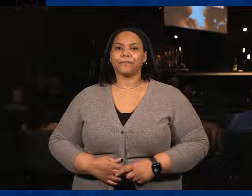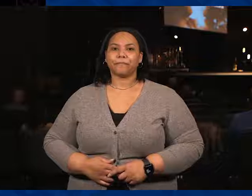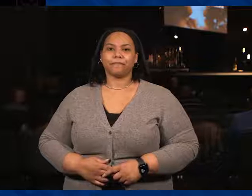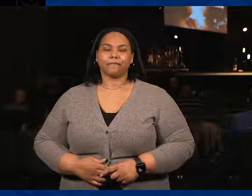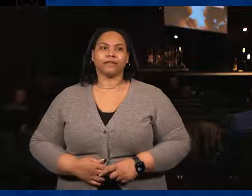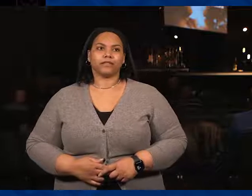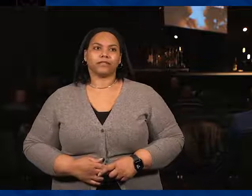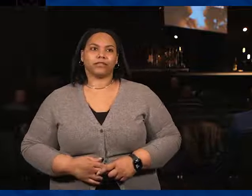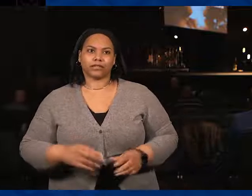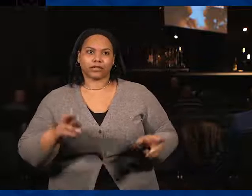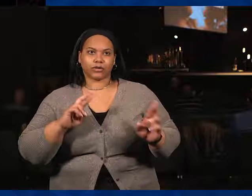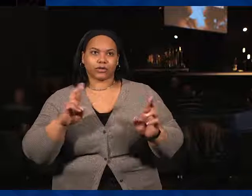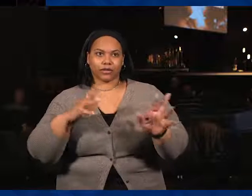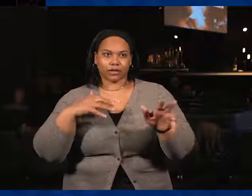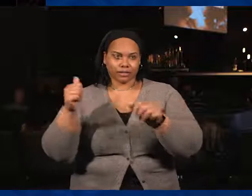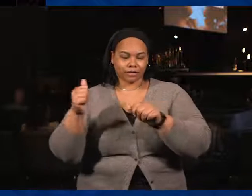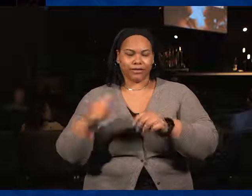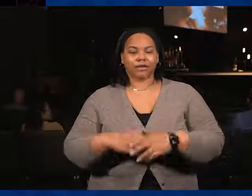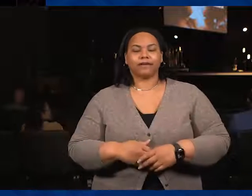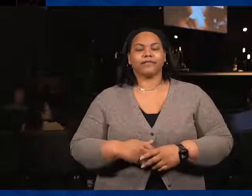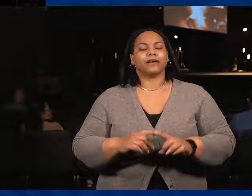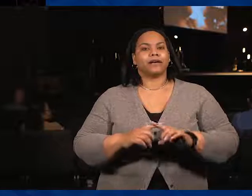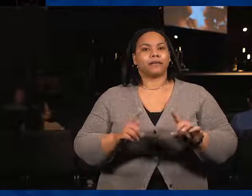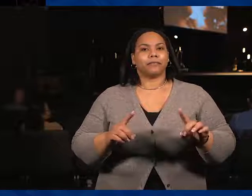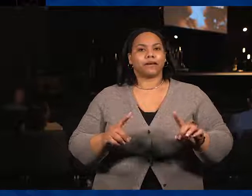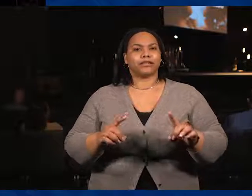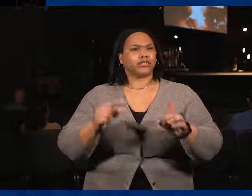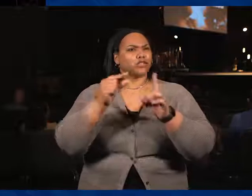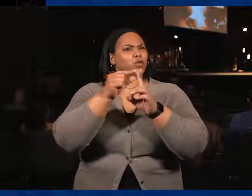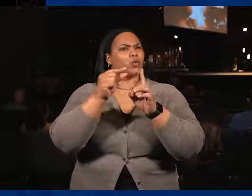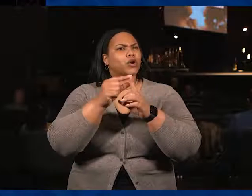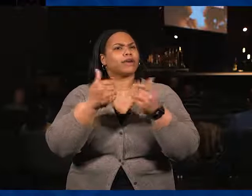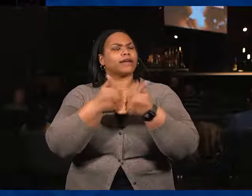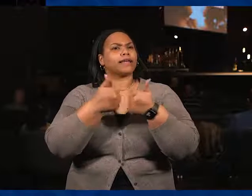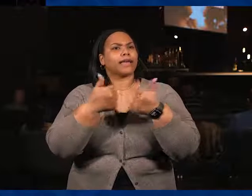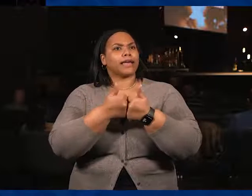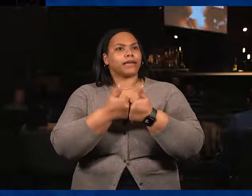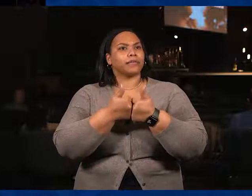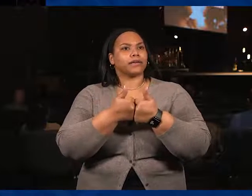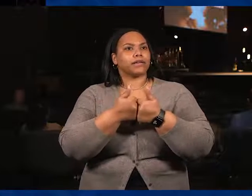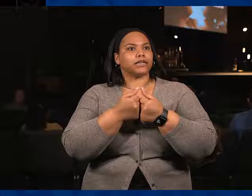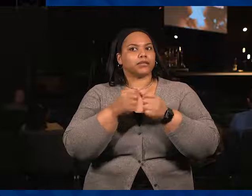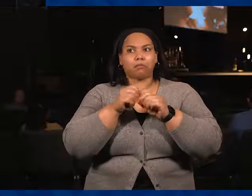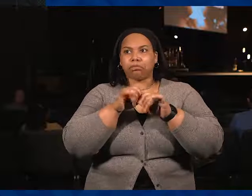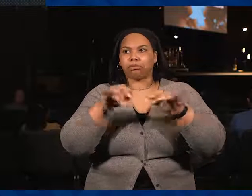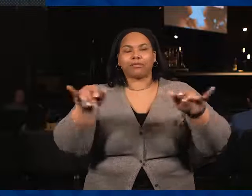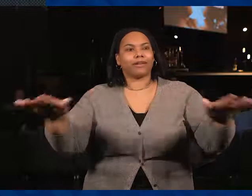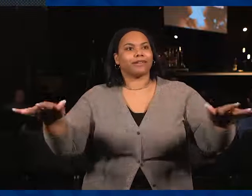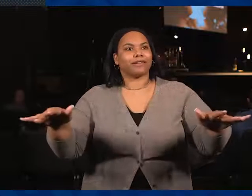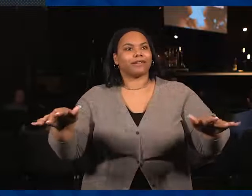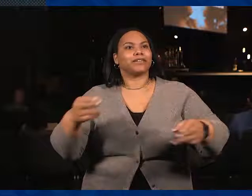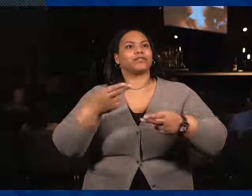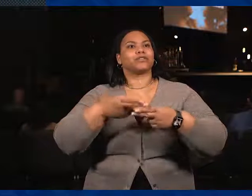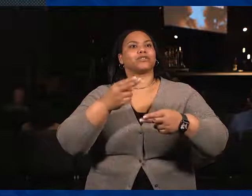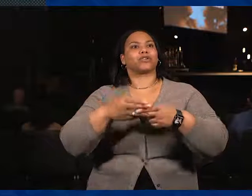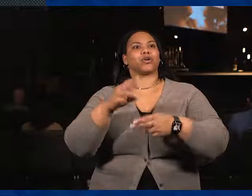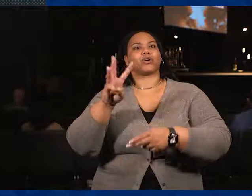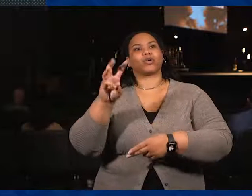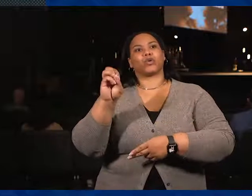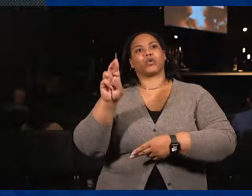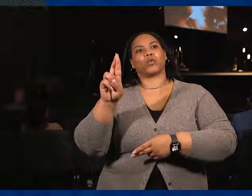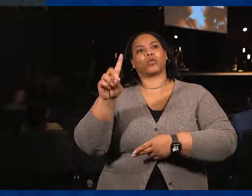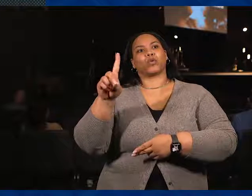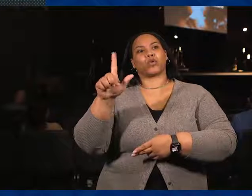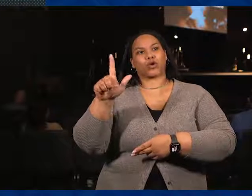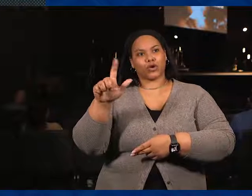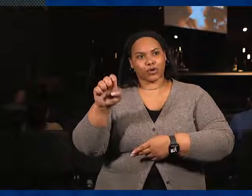I gotta get out of here, but listen, there's a word game that's sweeping the nation called Wordle.